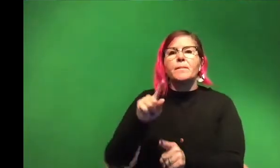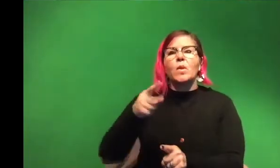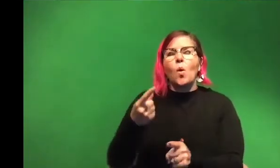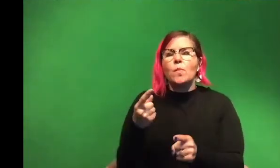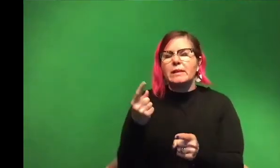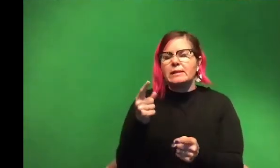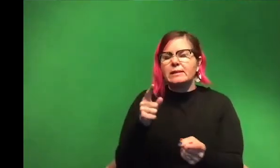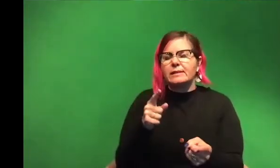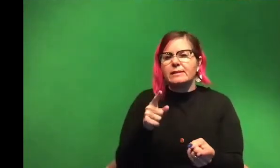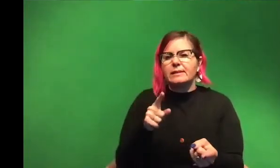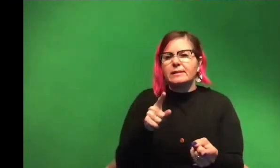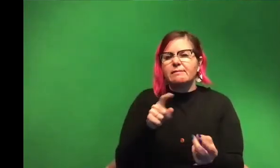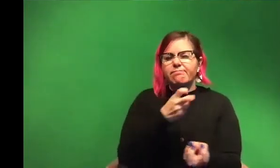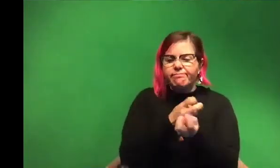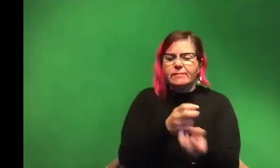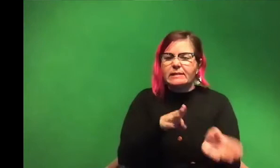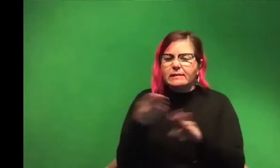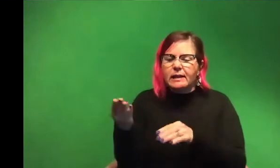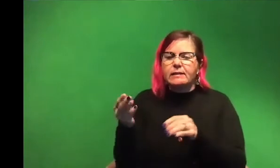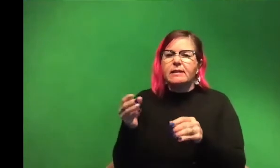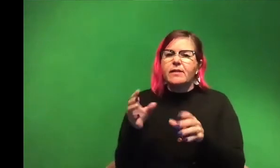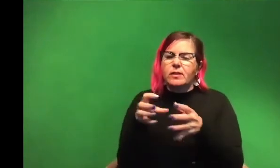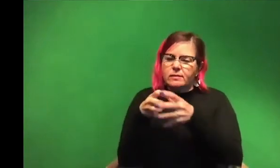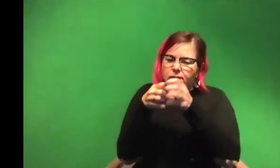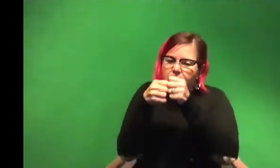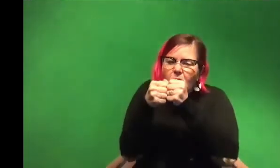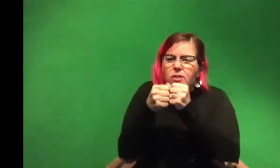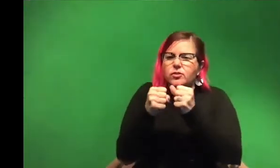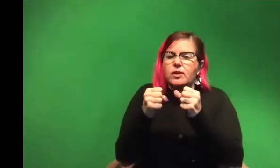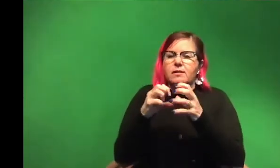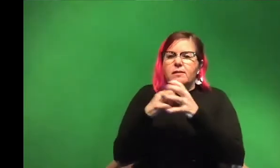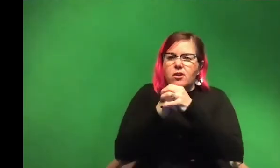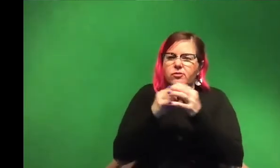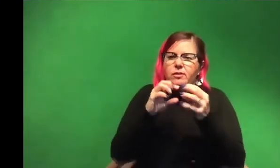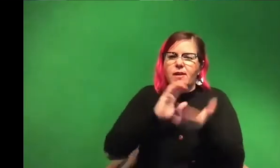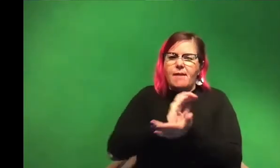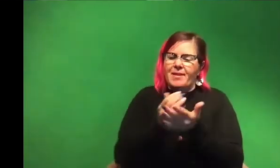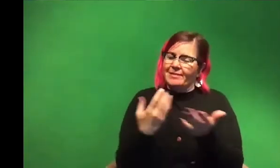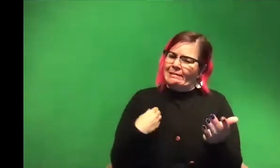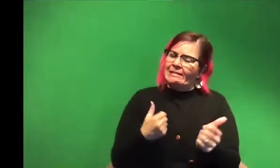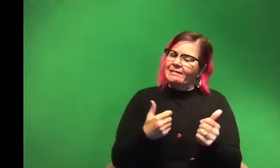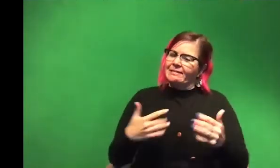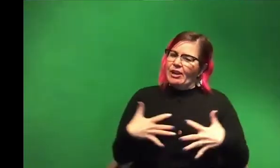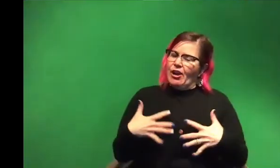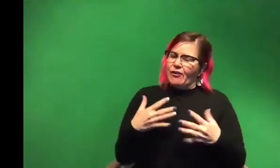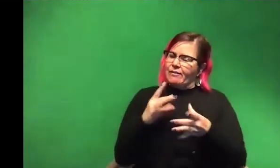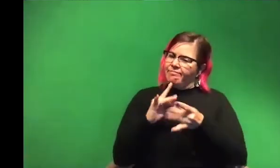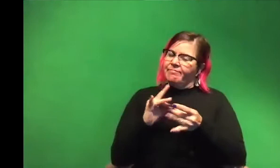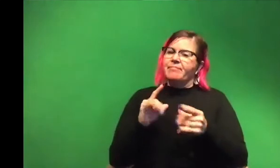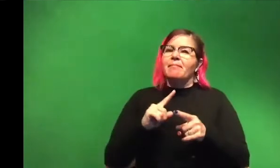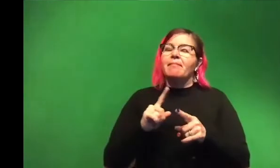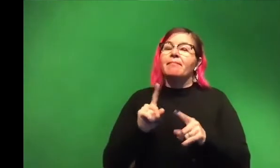in very, very, very concentrated amounts, which is never what you want to hear a phrase start with. But however, it